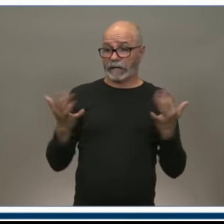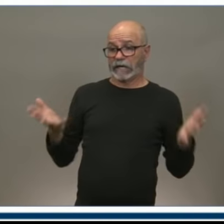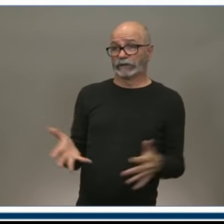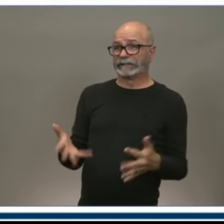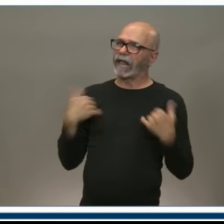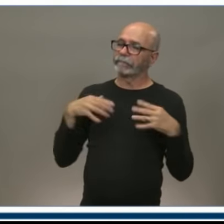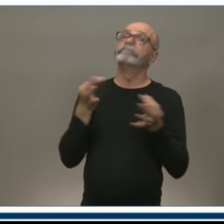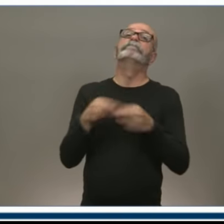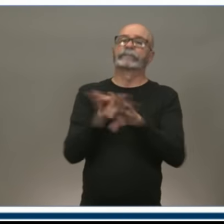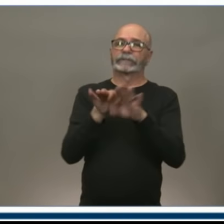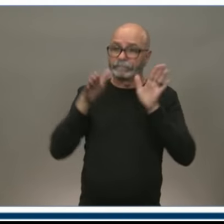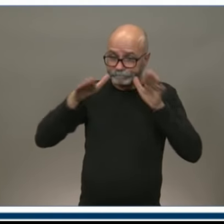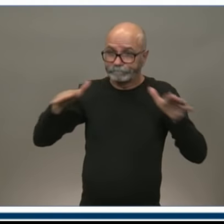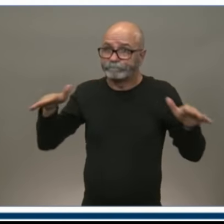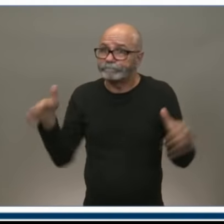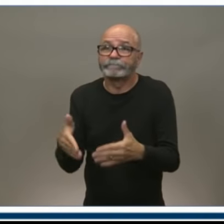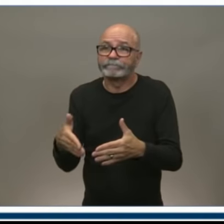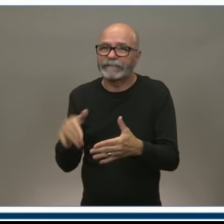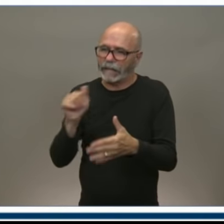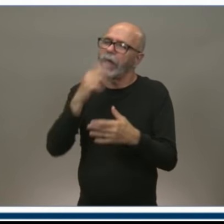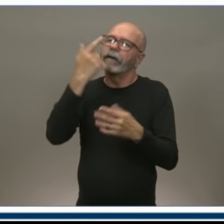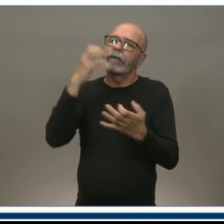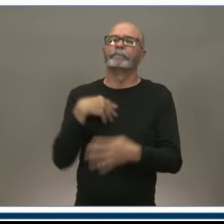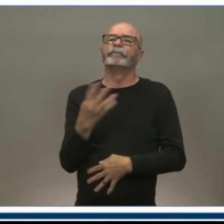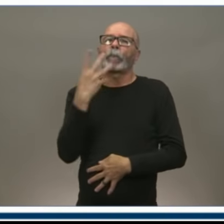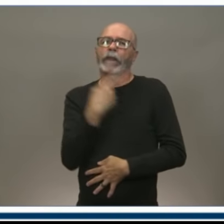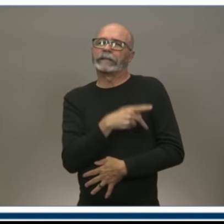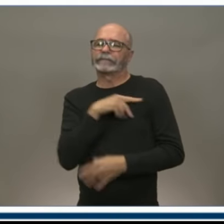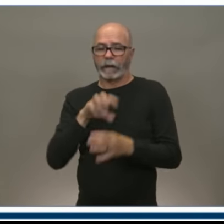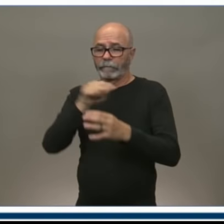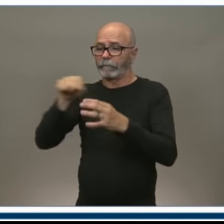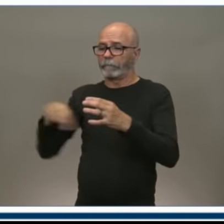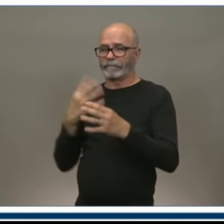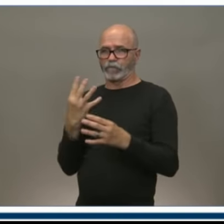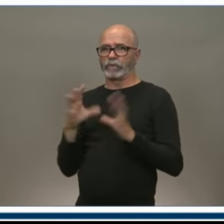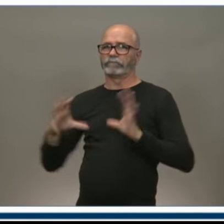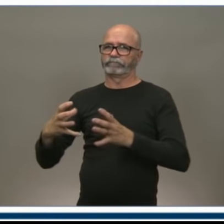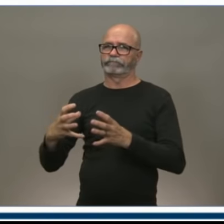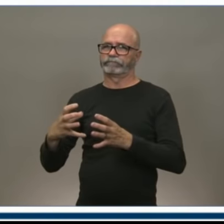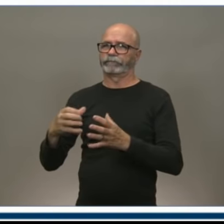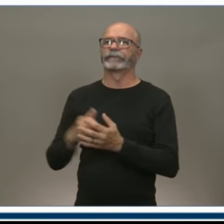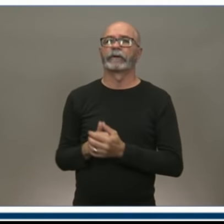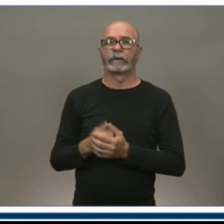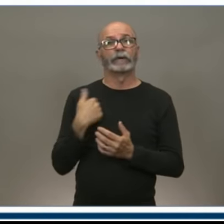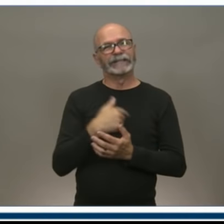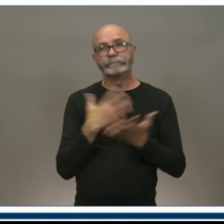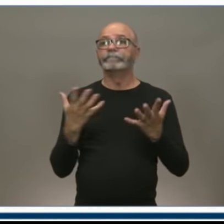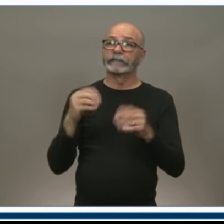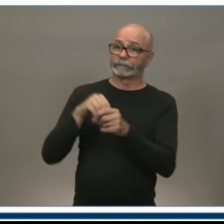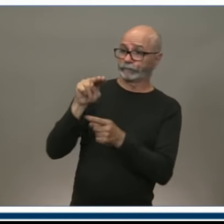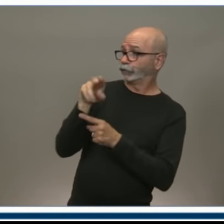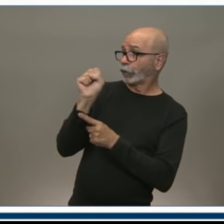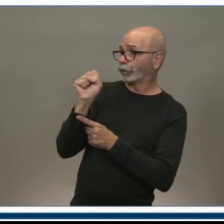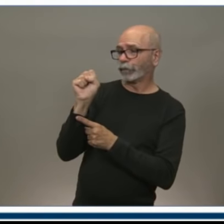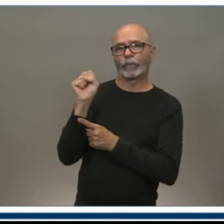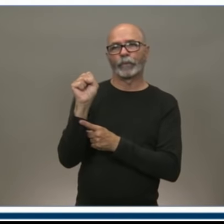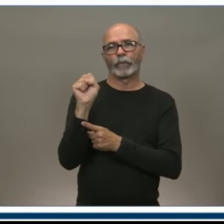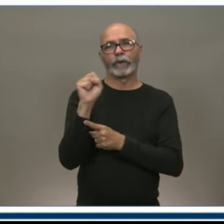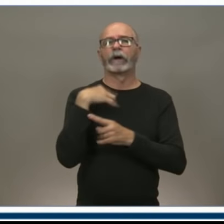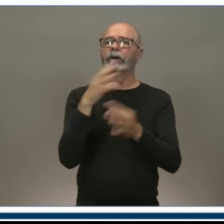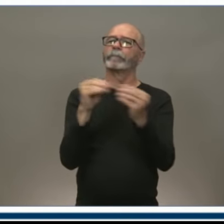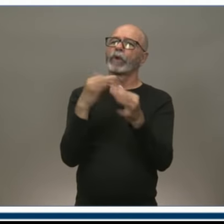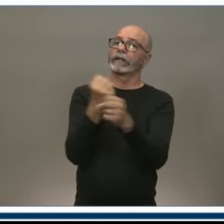are things that we need to continue to focus on to keep ourselves COVID safe right here in this province. And I